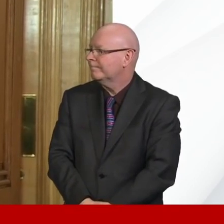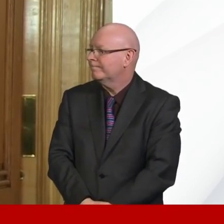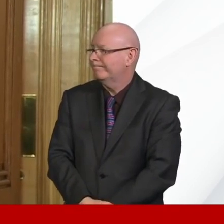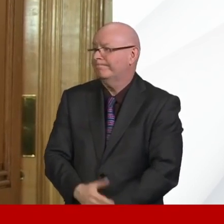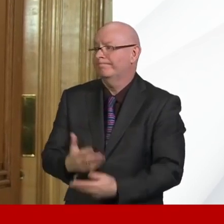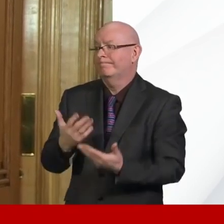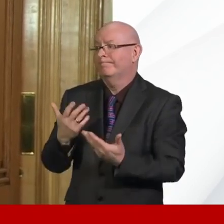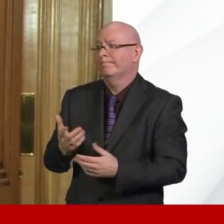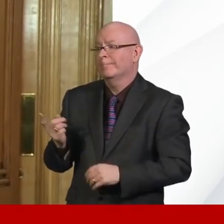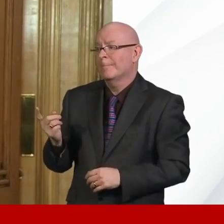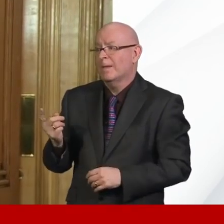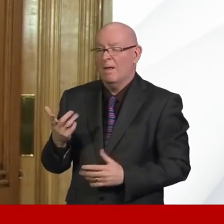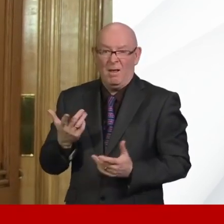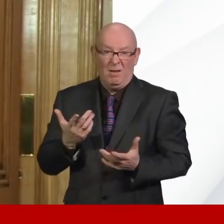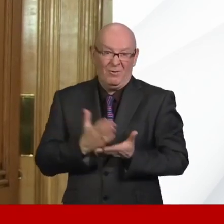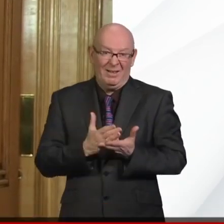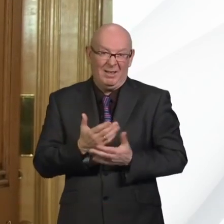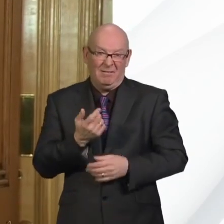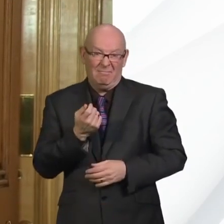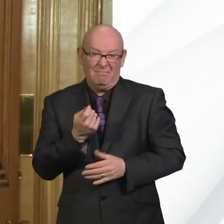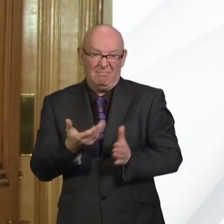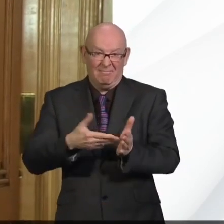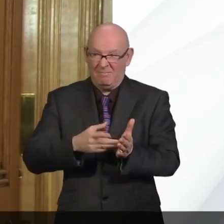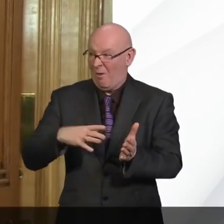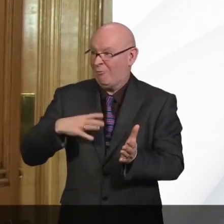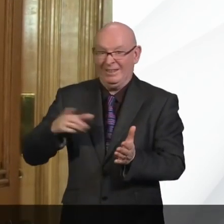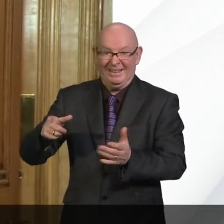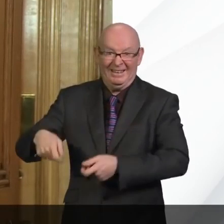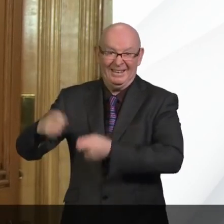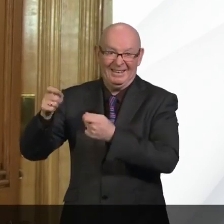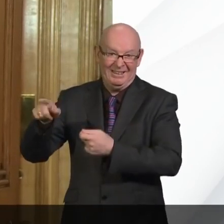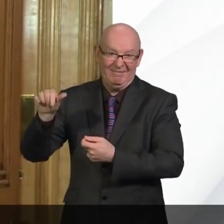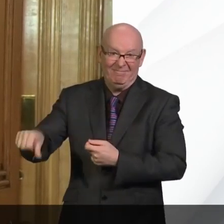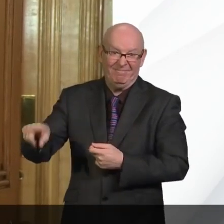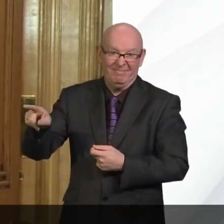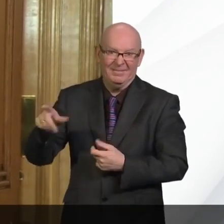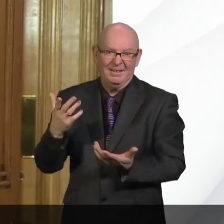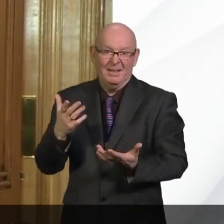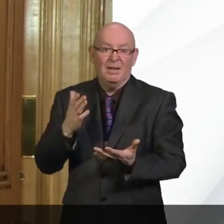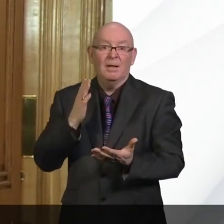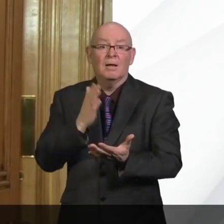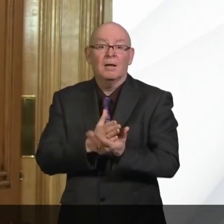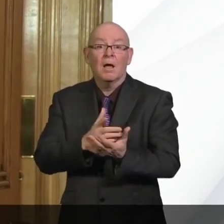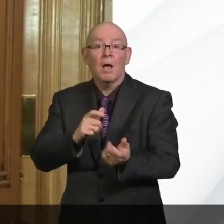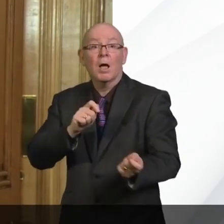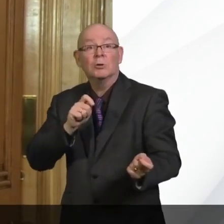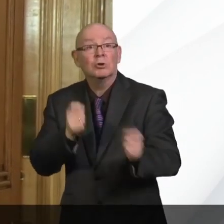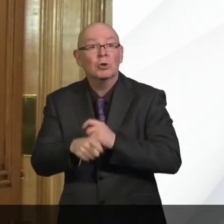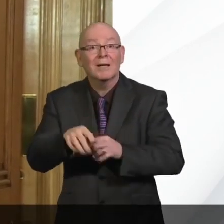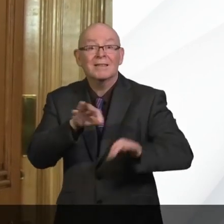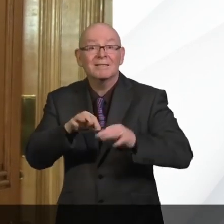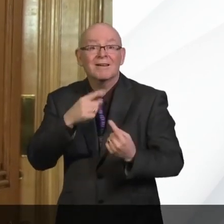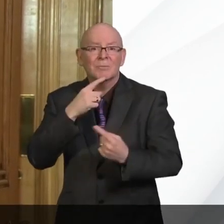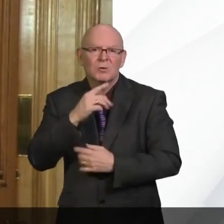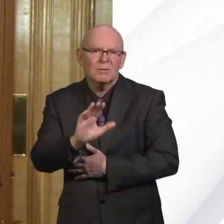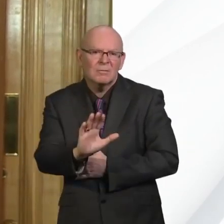very much a practical response at a critical time, as both the Prime Minister and Sir Patrick has indicated. But very happy to answer any clinical questions